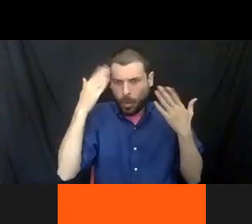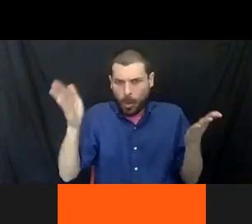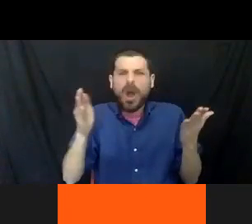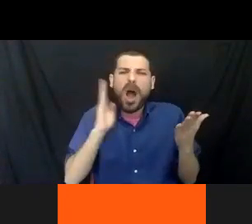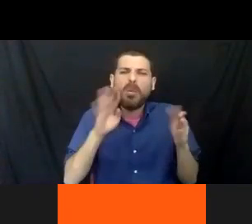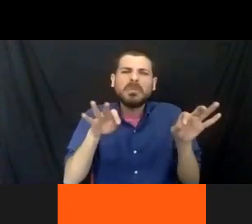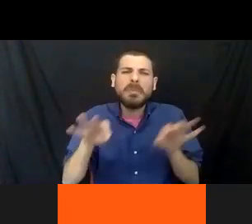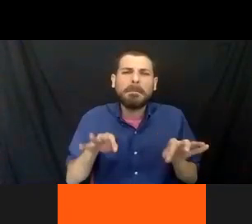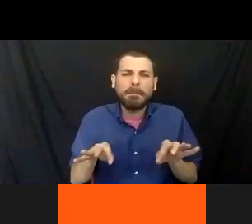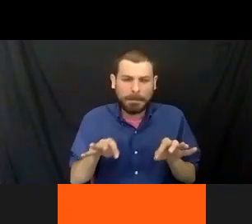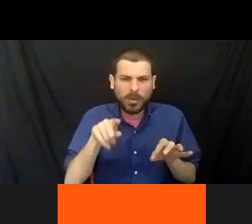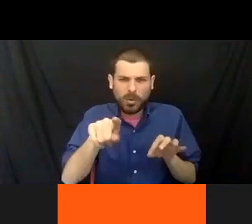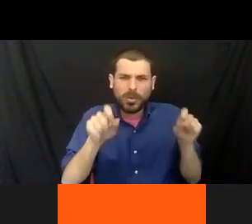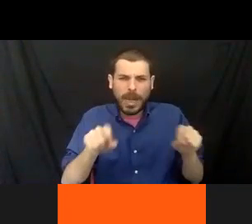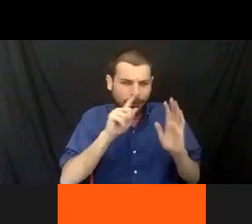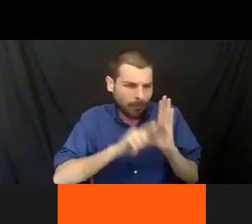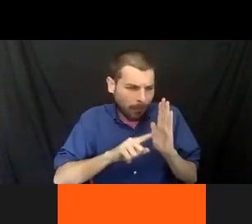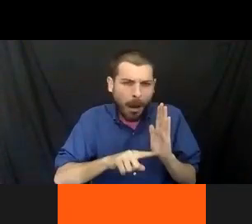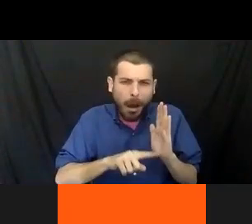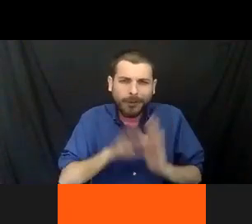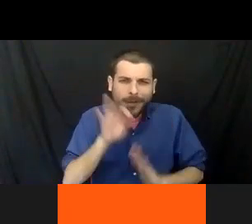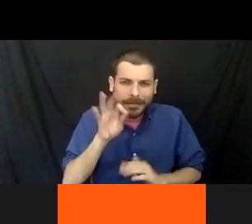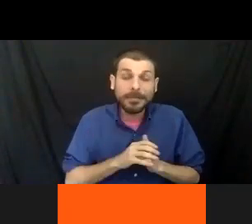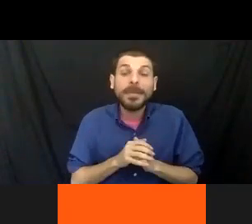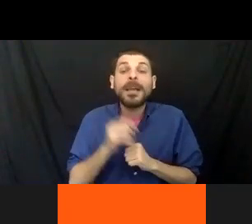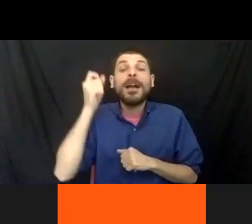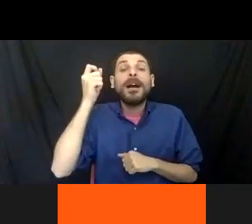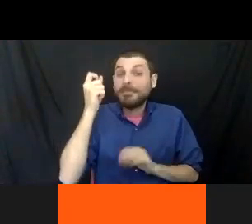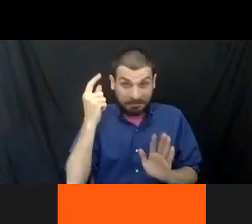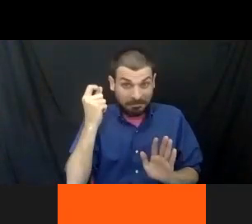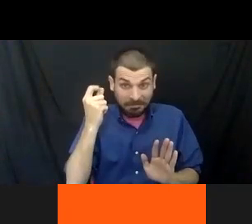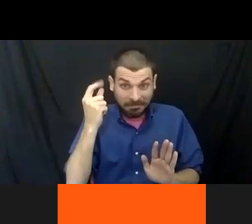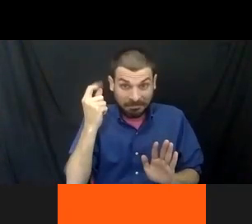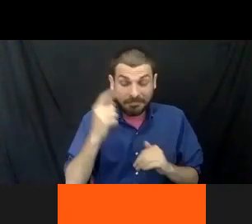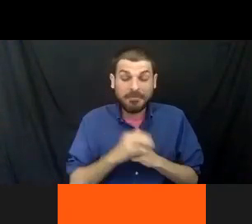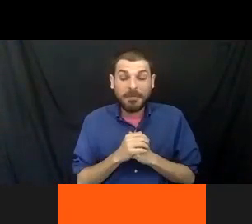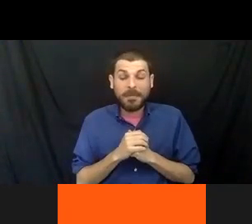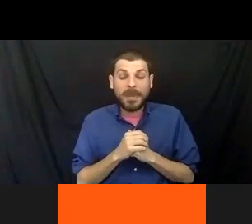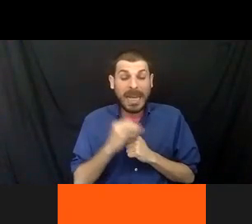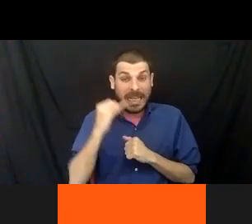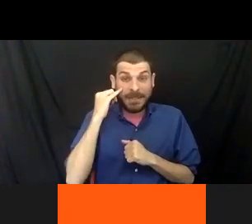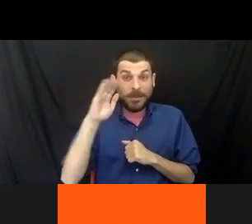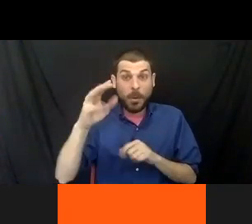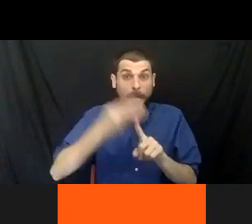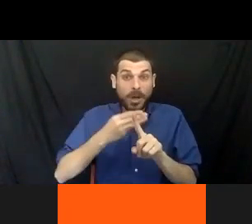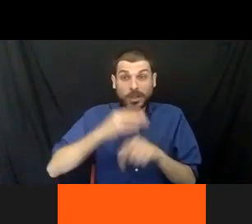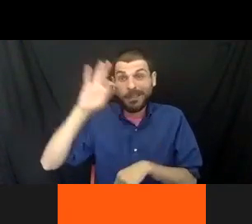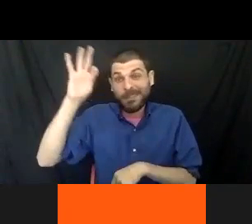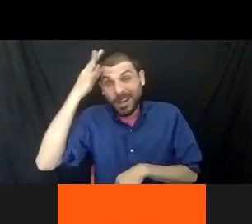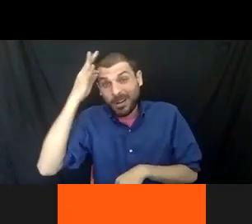Regardless, though, of whether your mortgage is federally backed, if you think you're going to have trouble making your mortgage